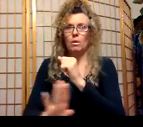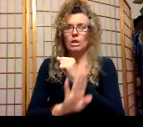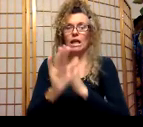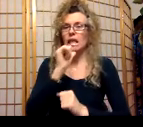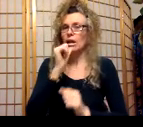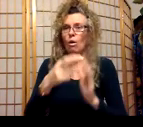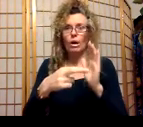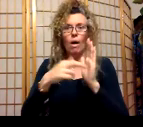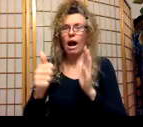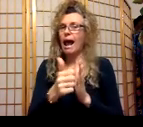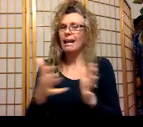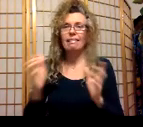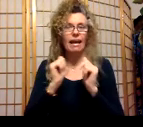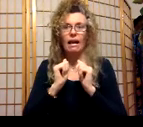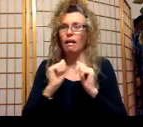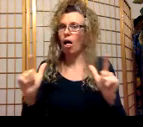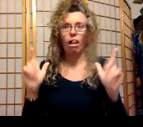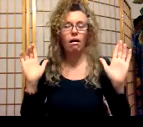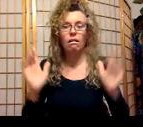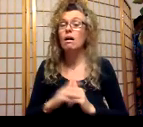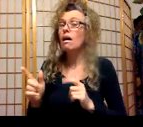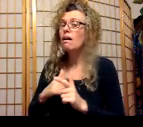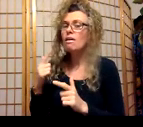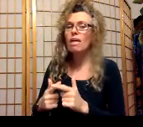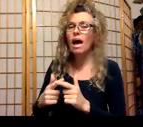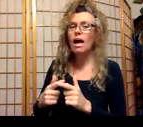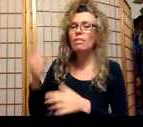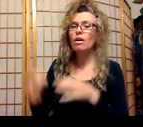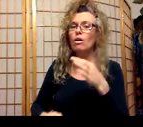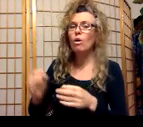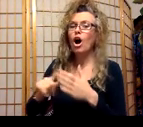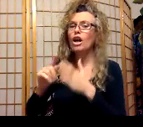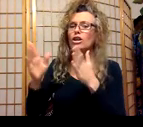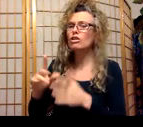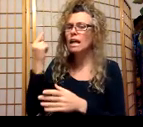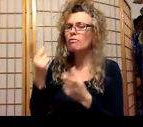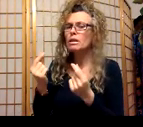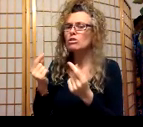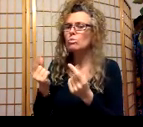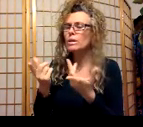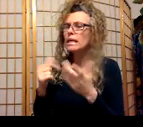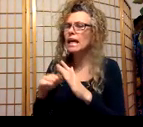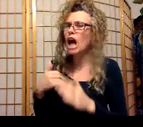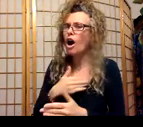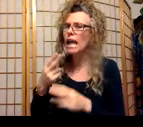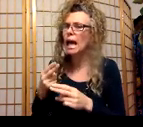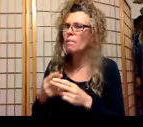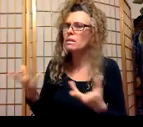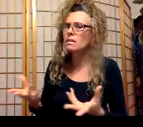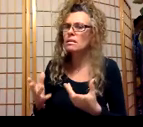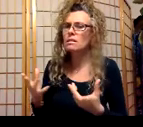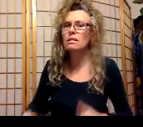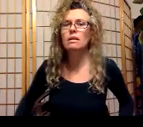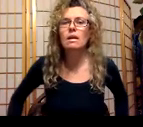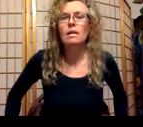they don't require anything at all. Then what is the court of auditors and the government doing in our names?